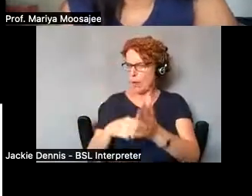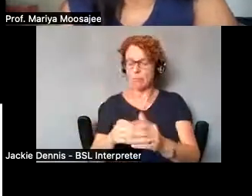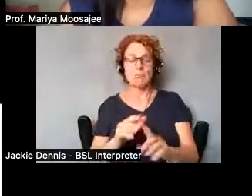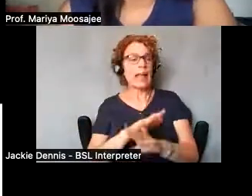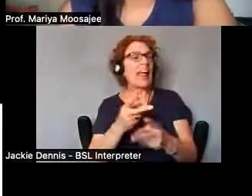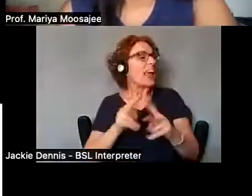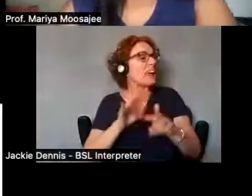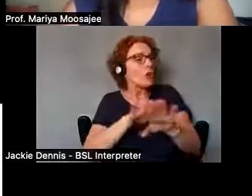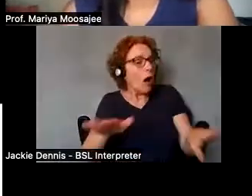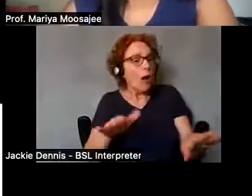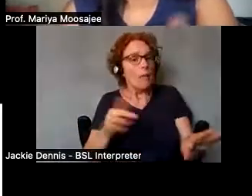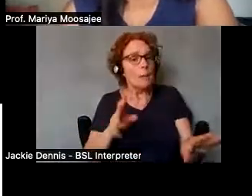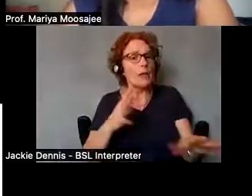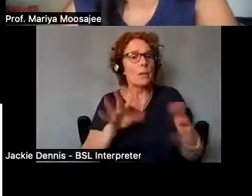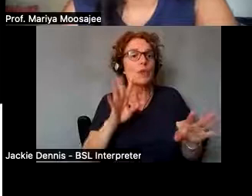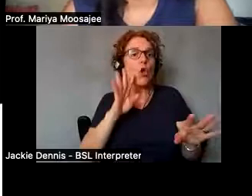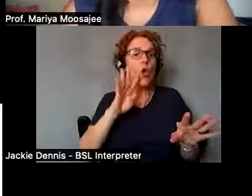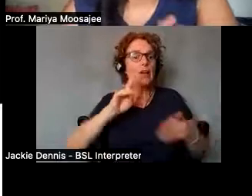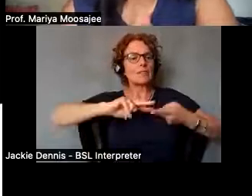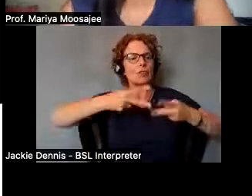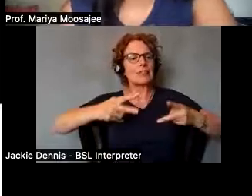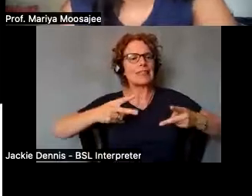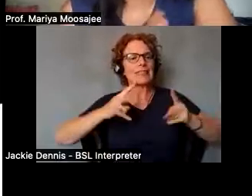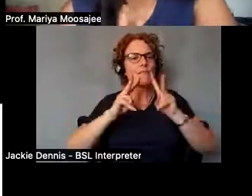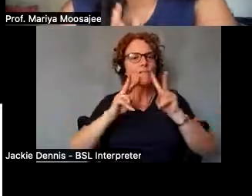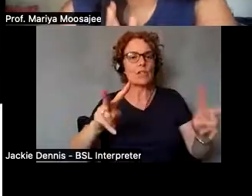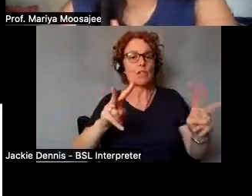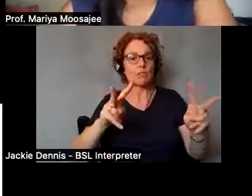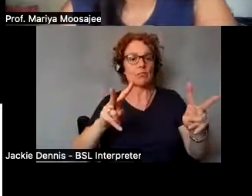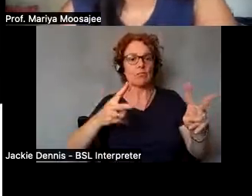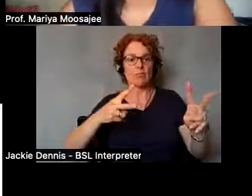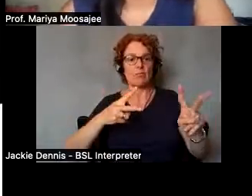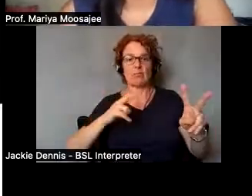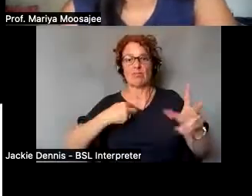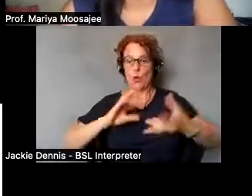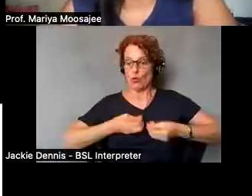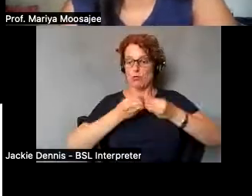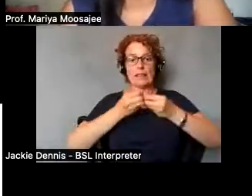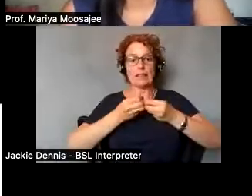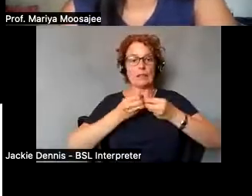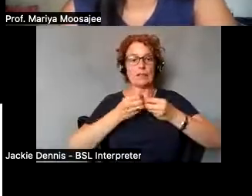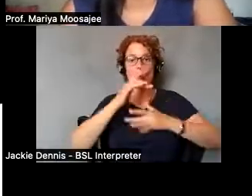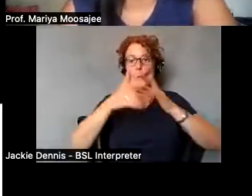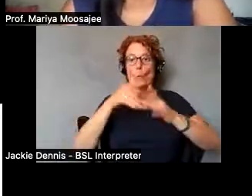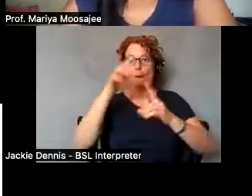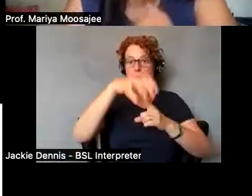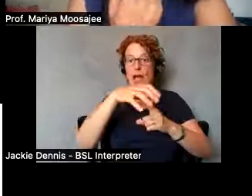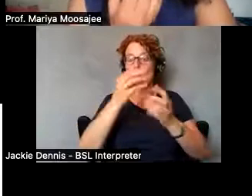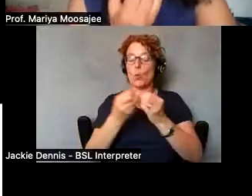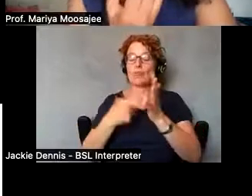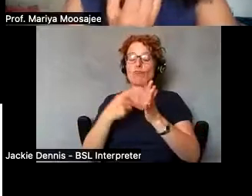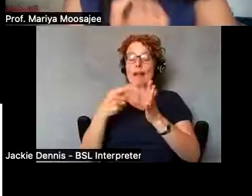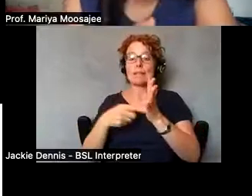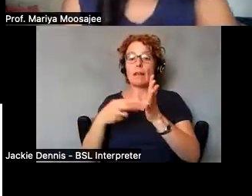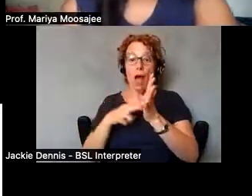of you would have heard of Gene Vision. This was a website that I created again with the kind funding of Retina UK and our National Institute of Health